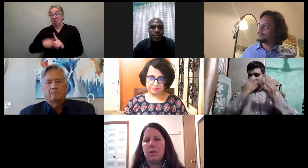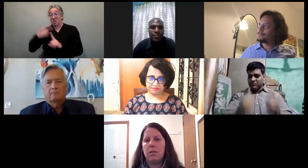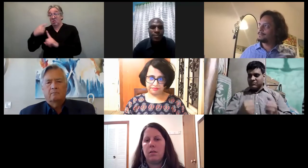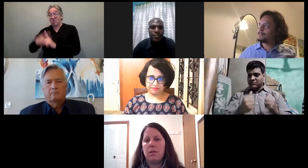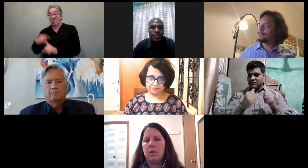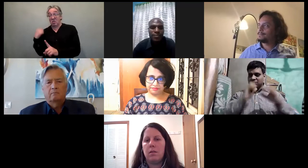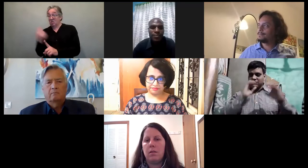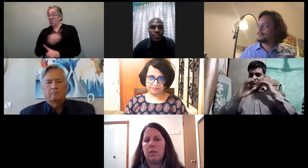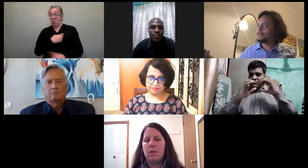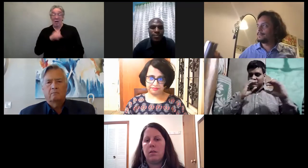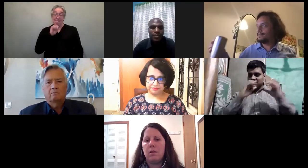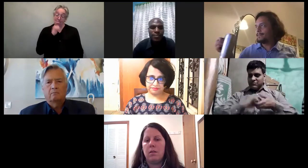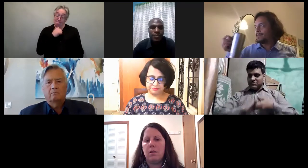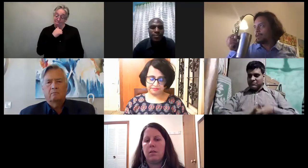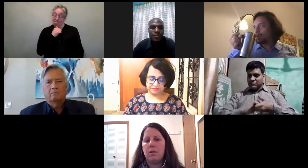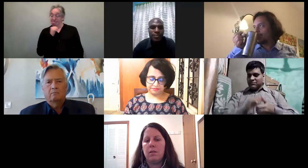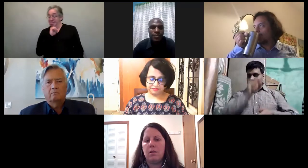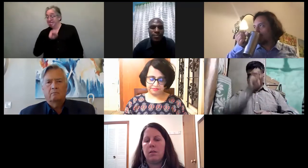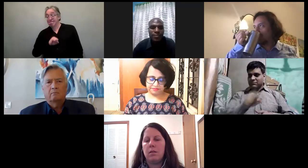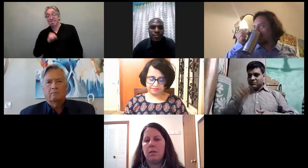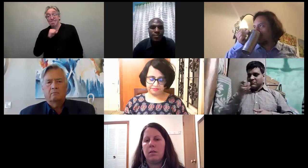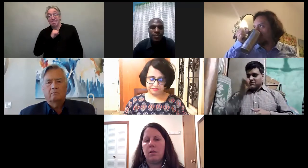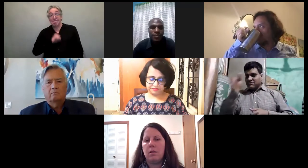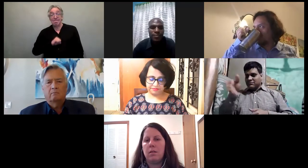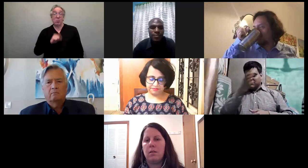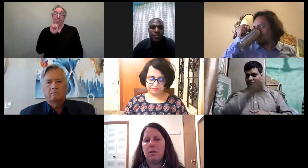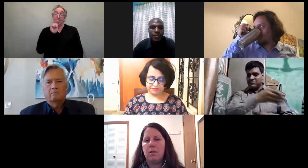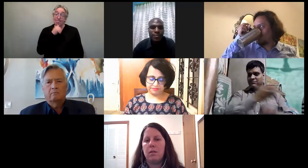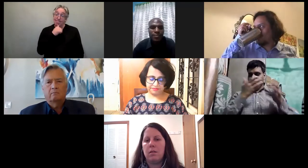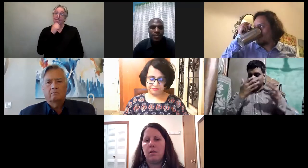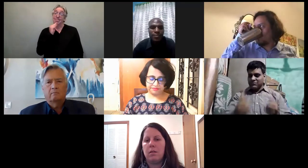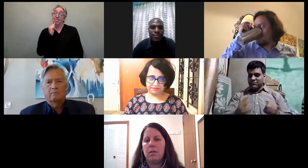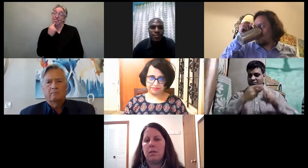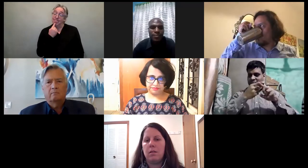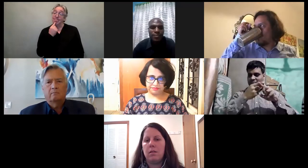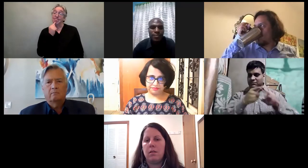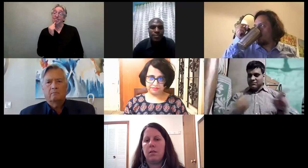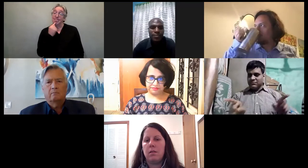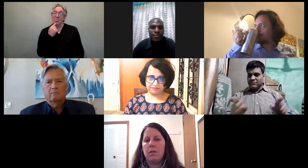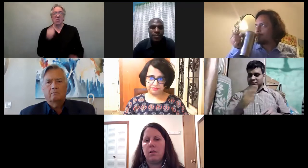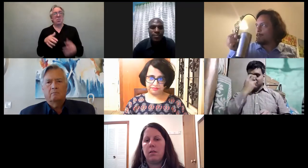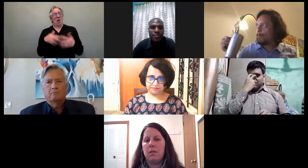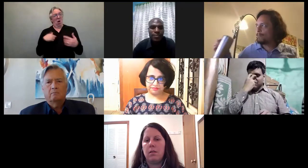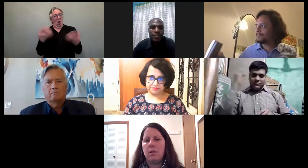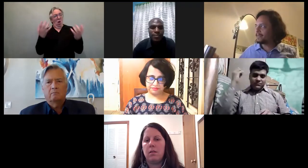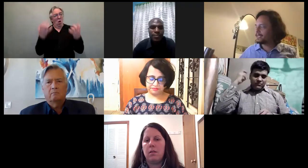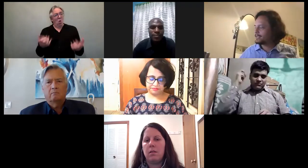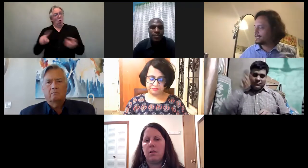So how to resolve this issue? I would like to communicate with friends, visit